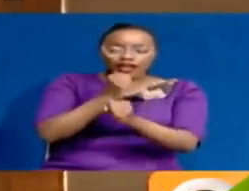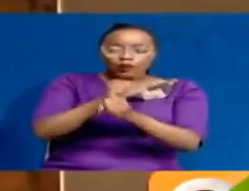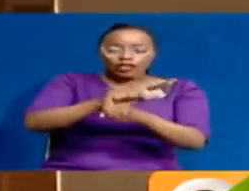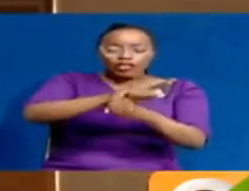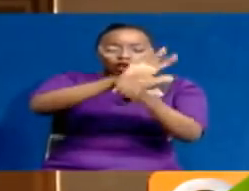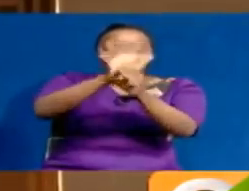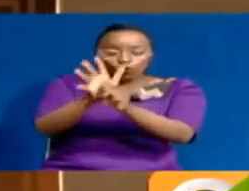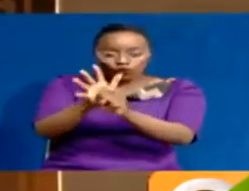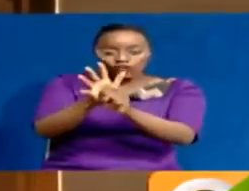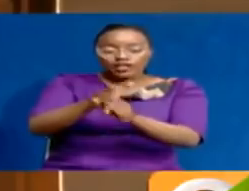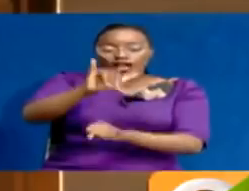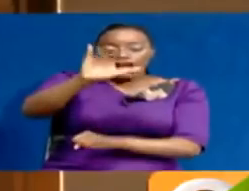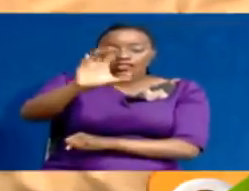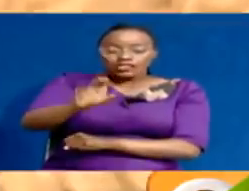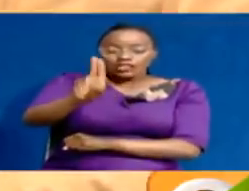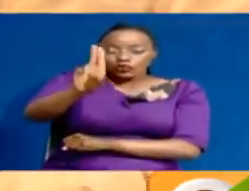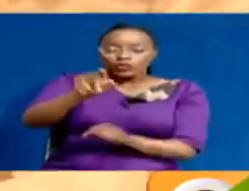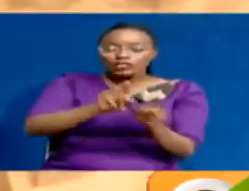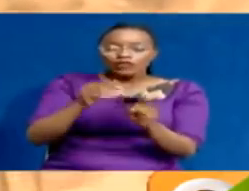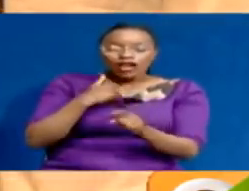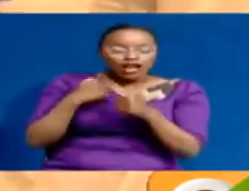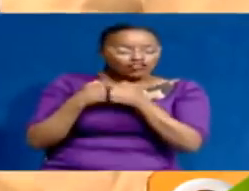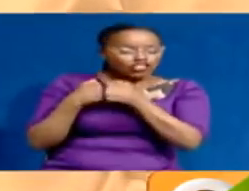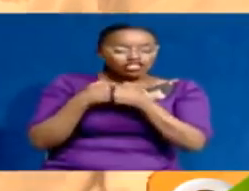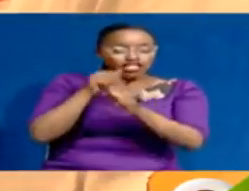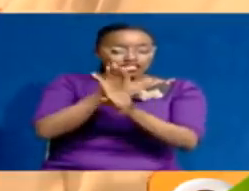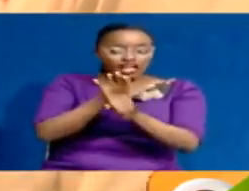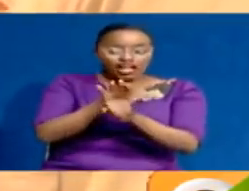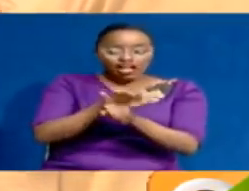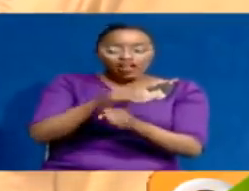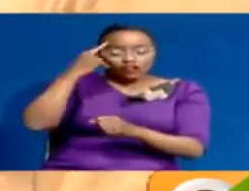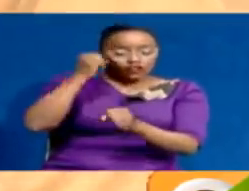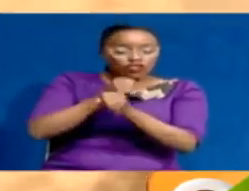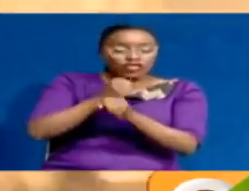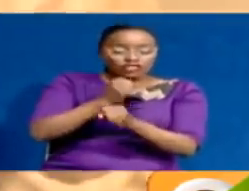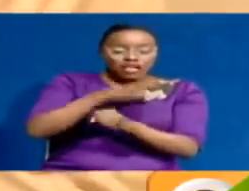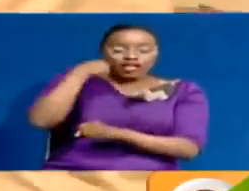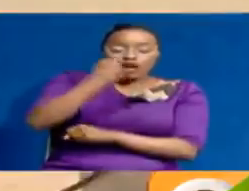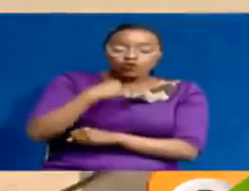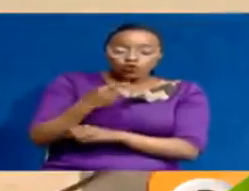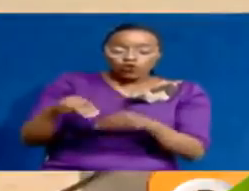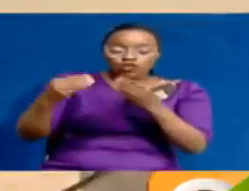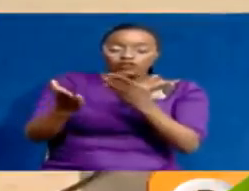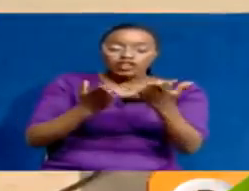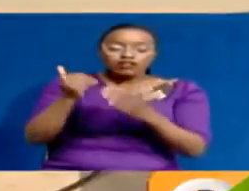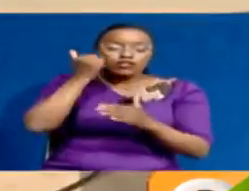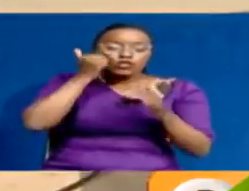a COVID-19 critical care ward comes with its challenges for the staff who tend to patients.